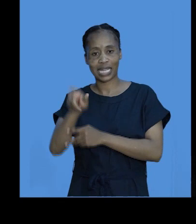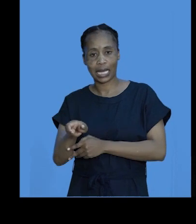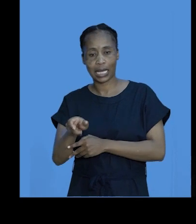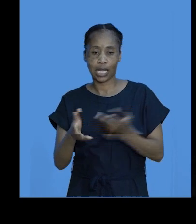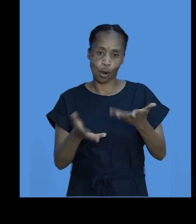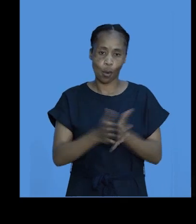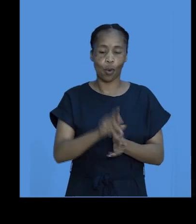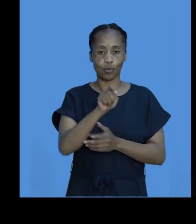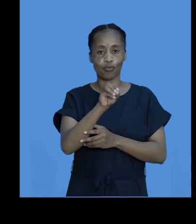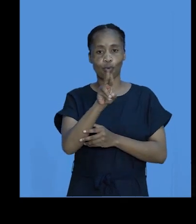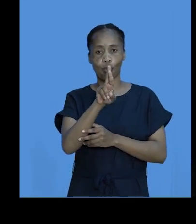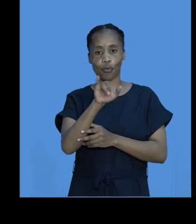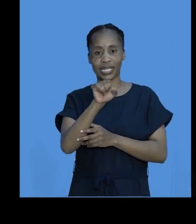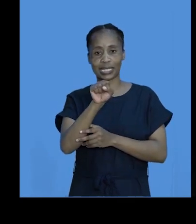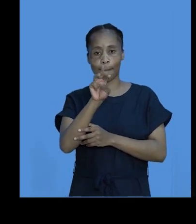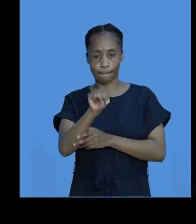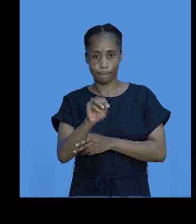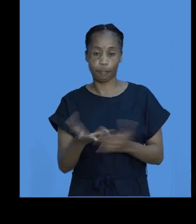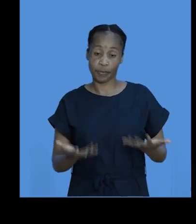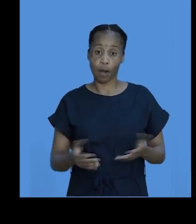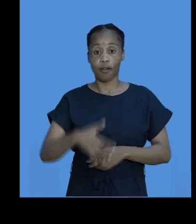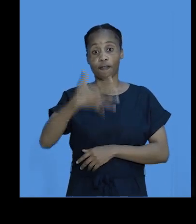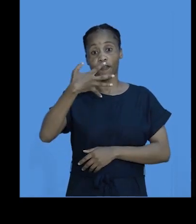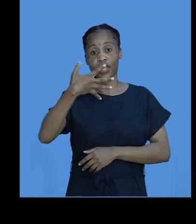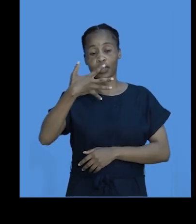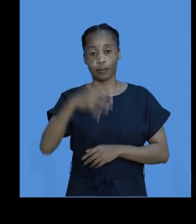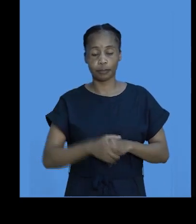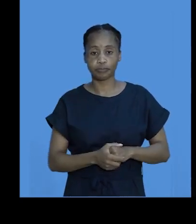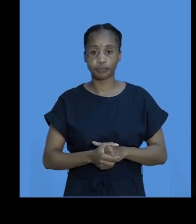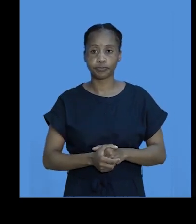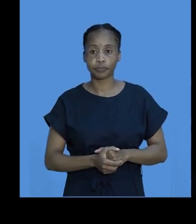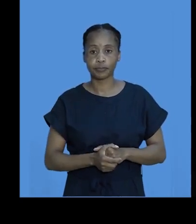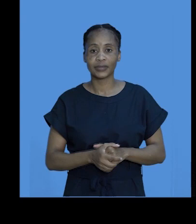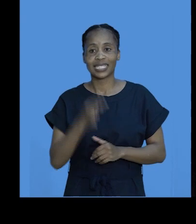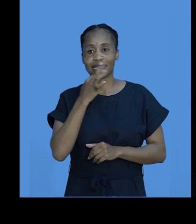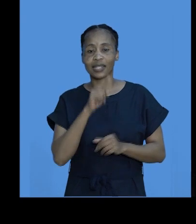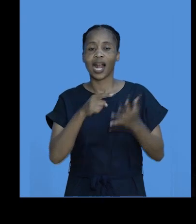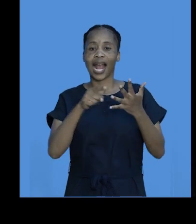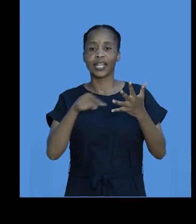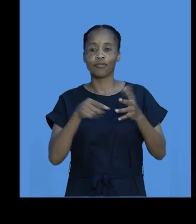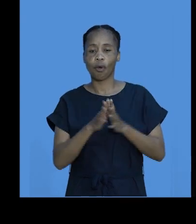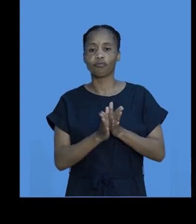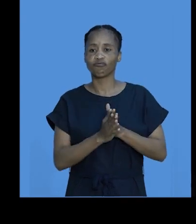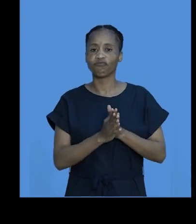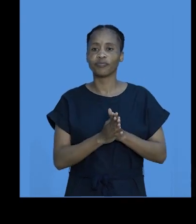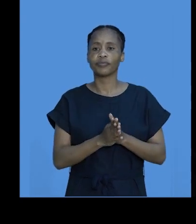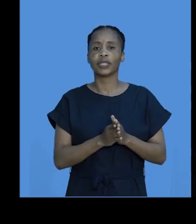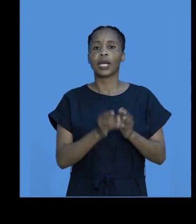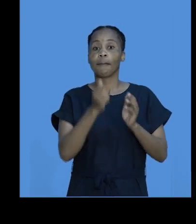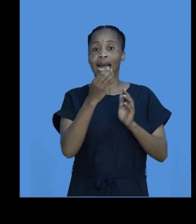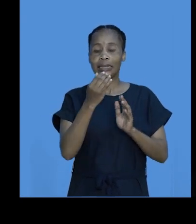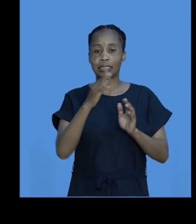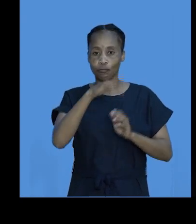tourist or tourism. Let's go to our fifth question. It says the type of